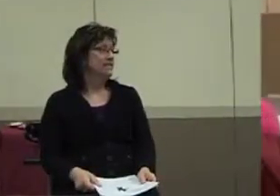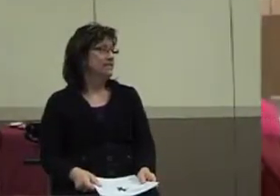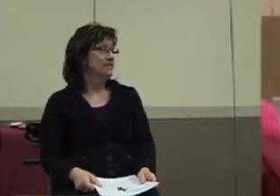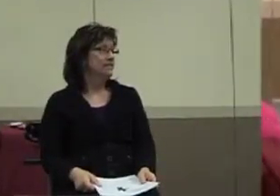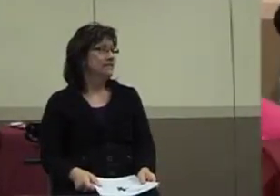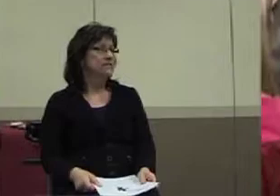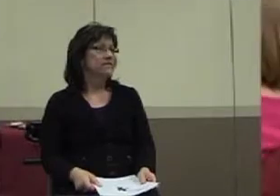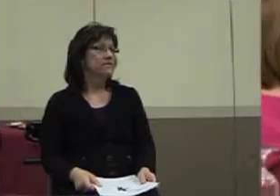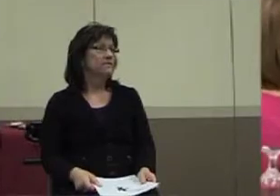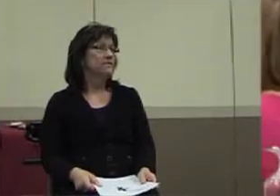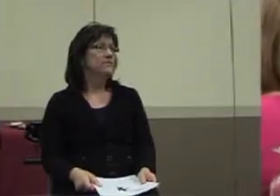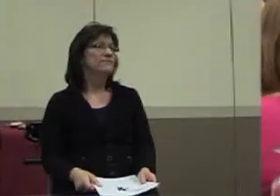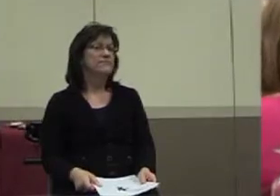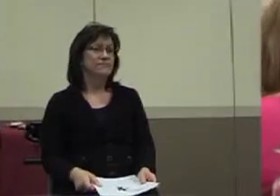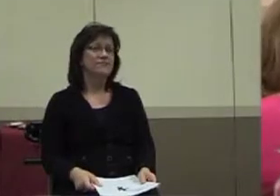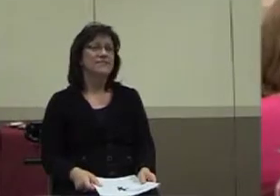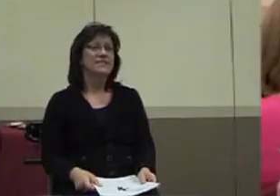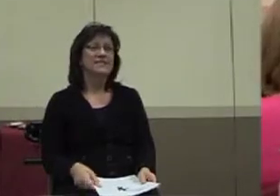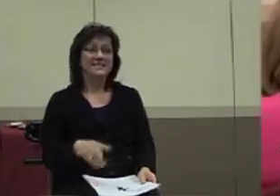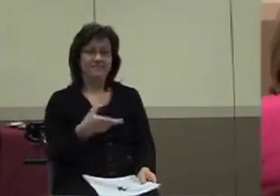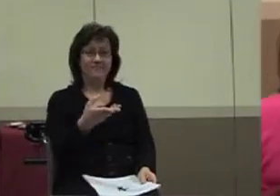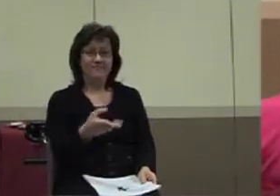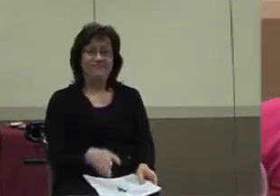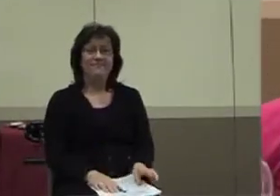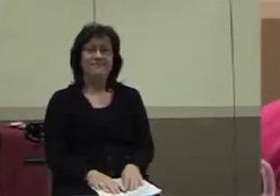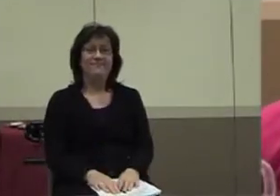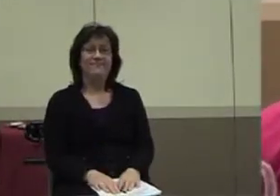Oh, you don't want one? I'll start with you.